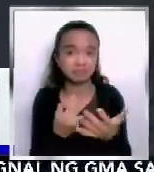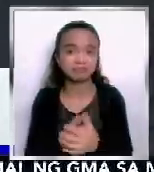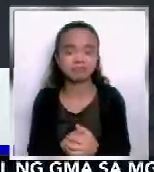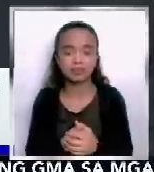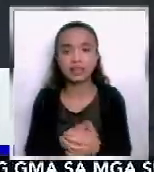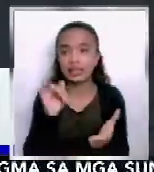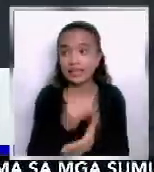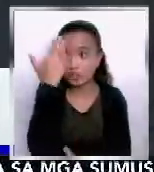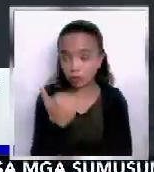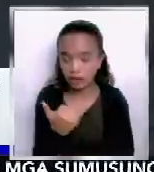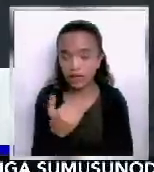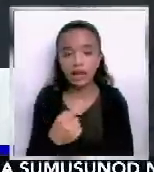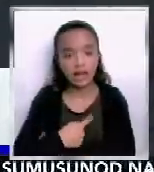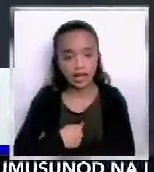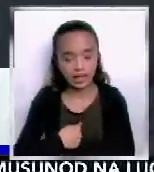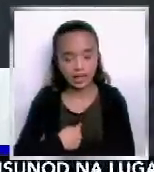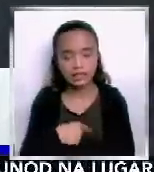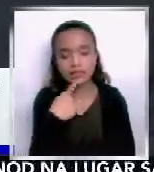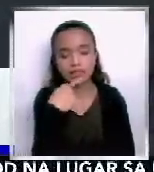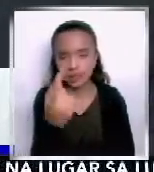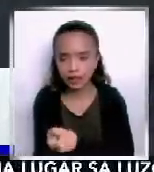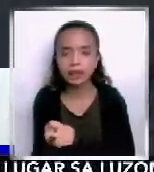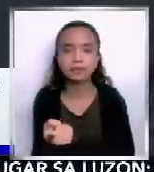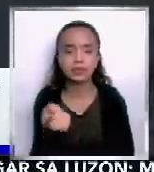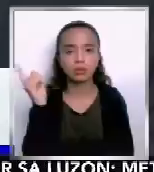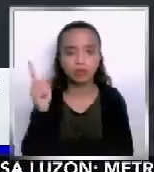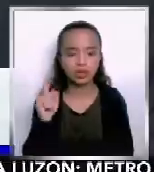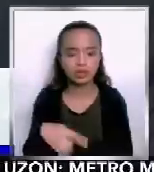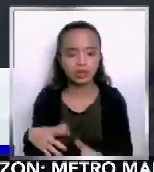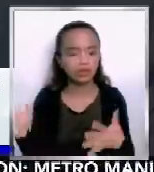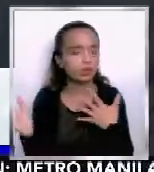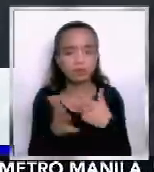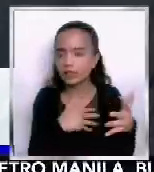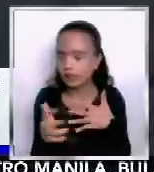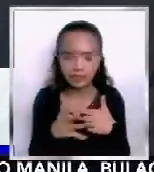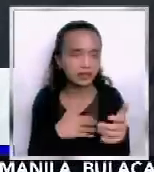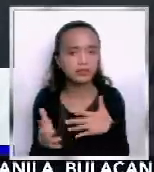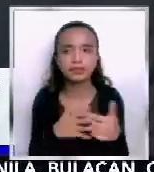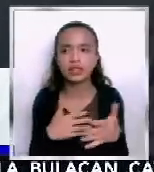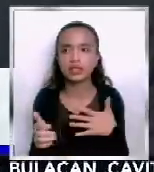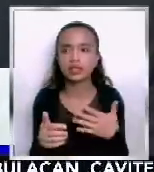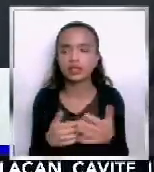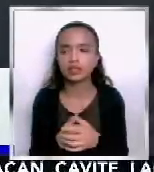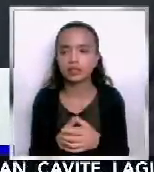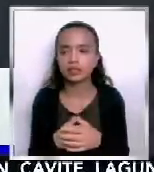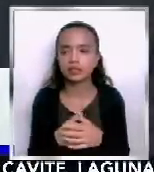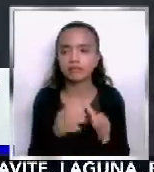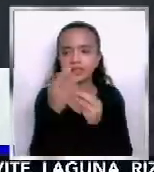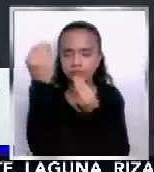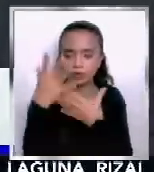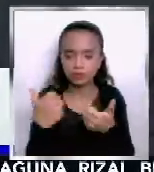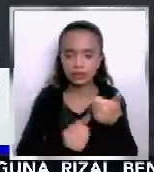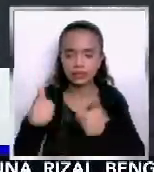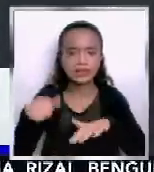I said the implementation of whatever writ may be issued by the courts would no longer be